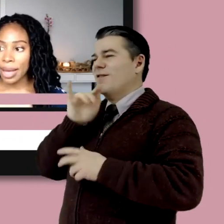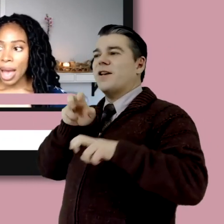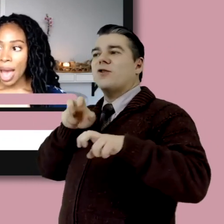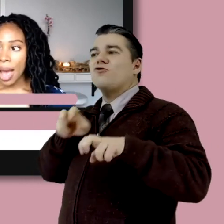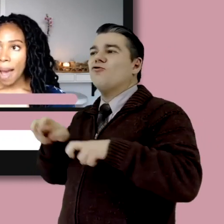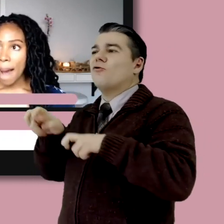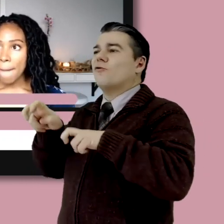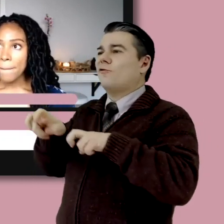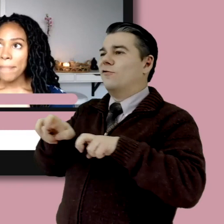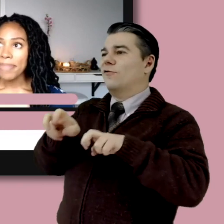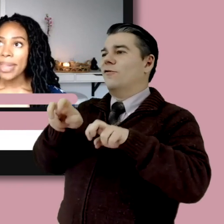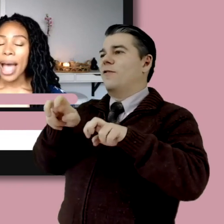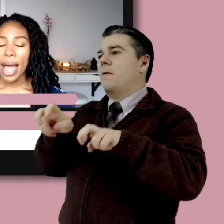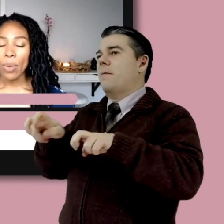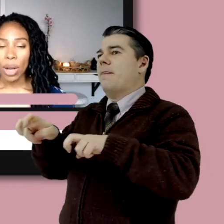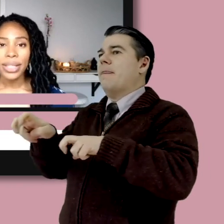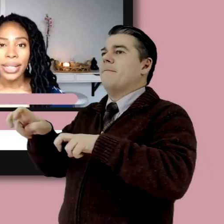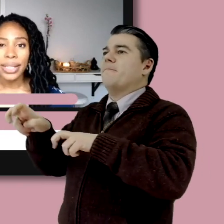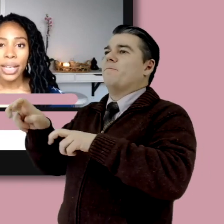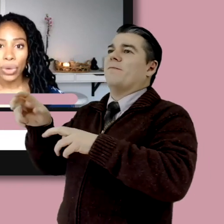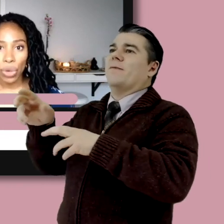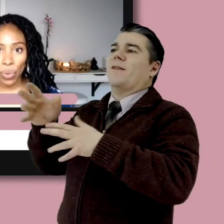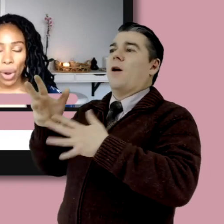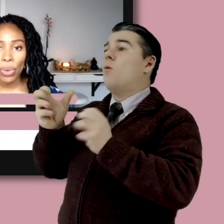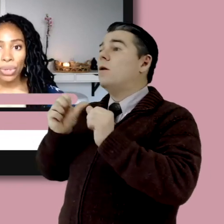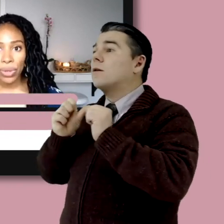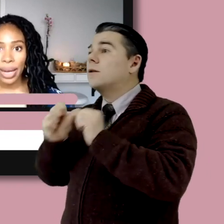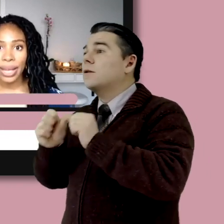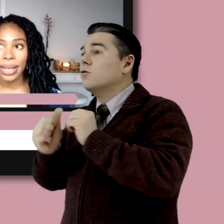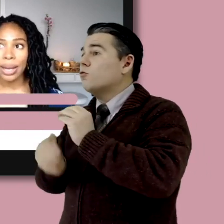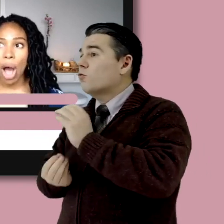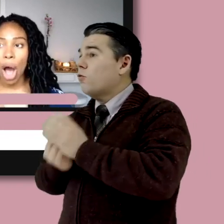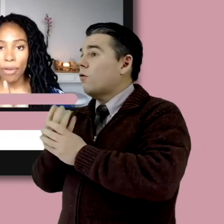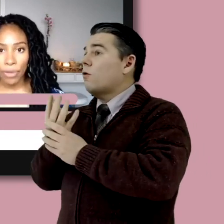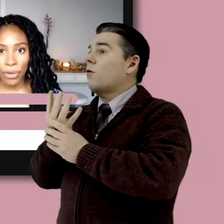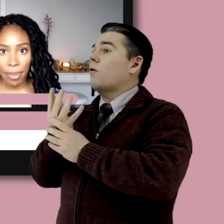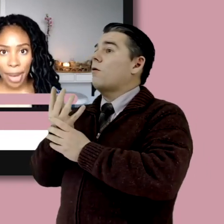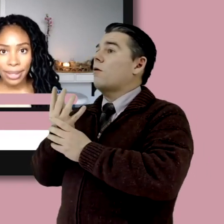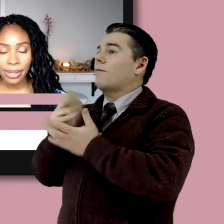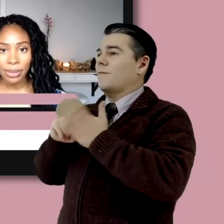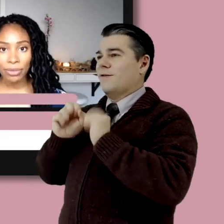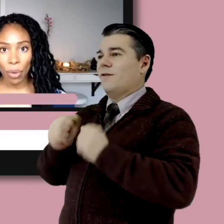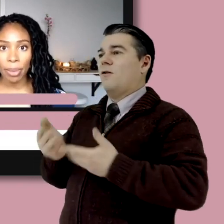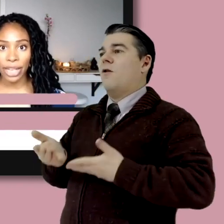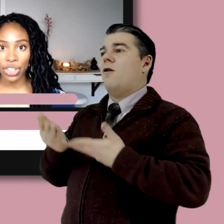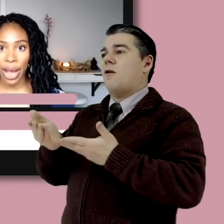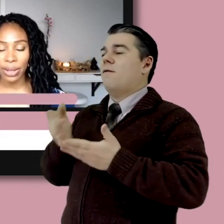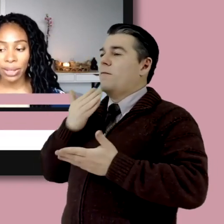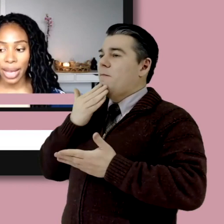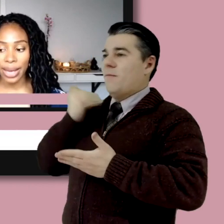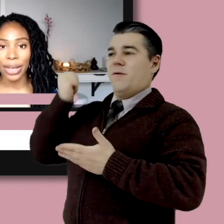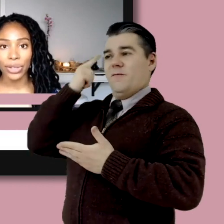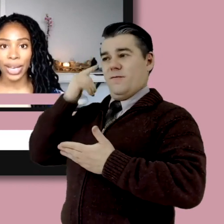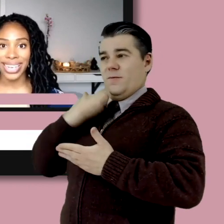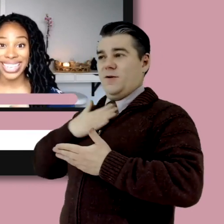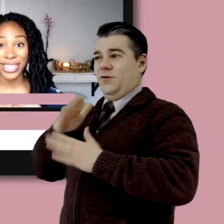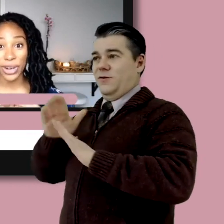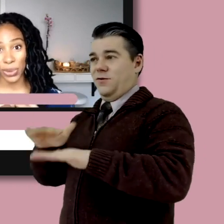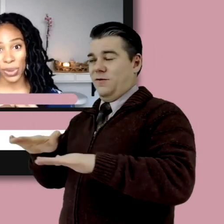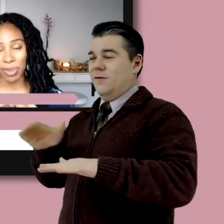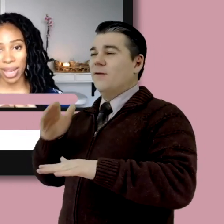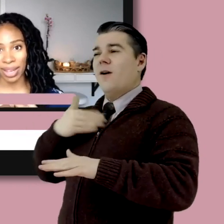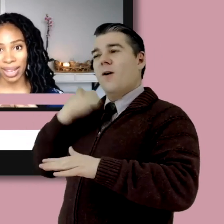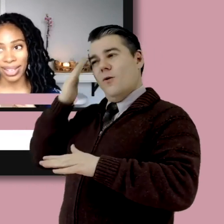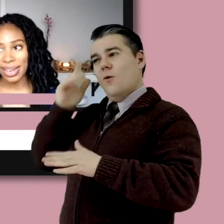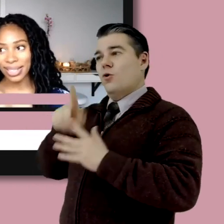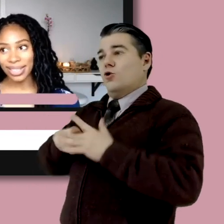like, I want to continue to grow so that I can offer the best for my child, and I understand that it starts